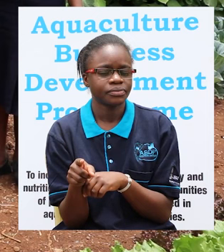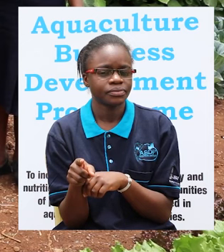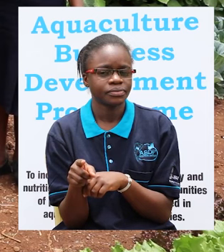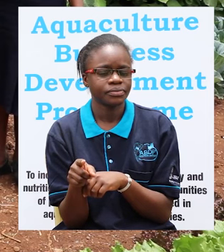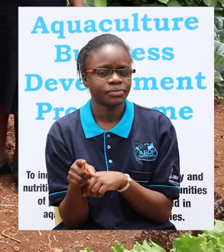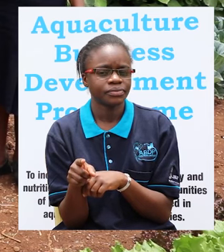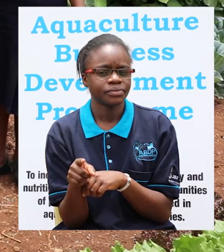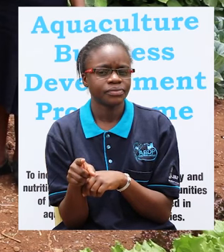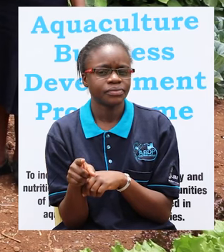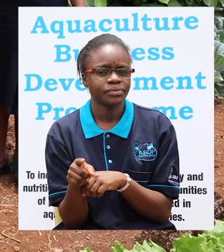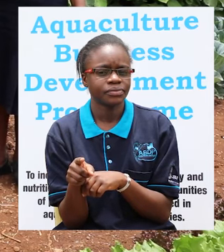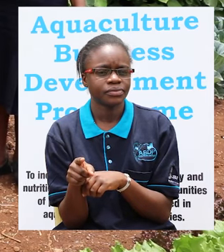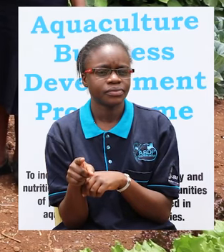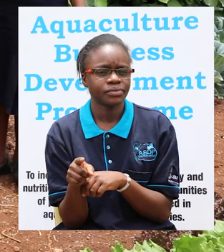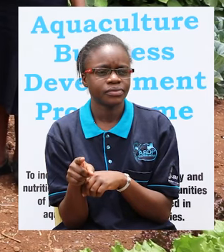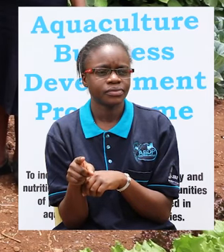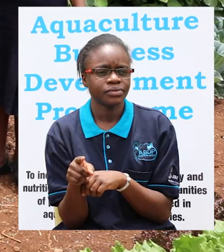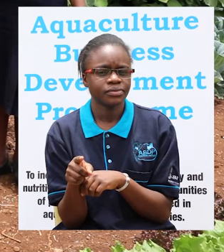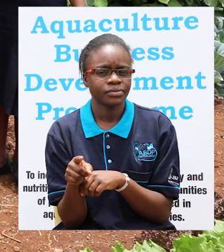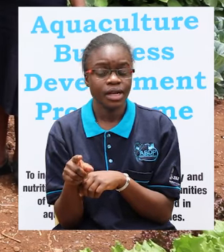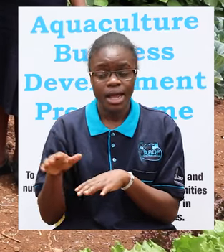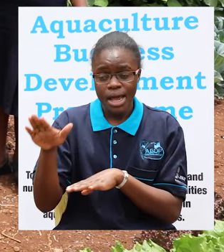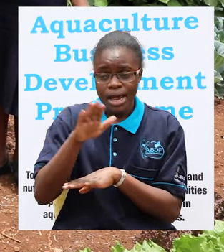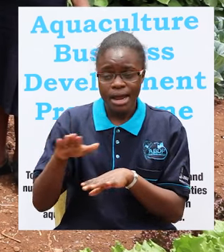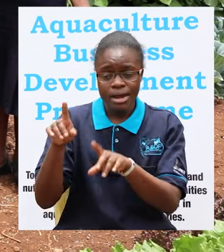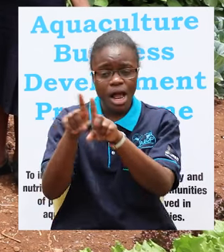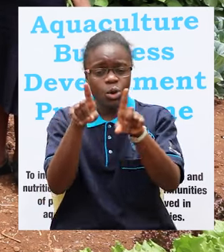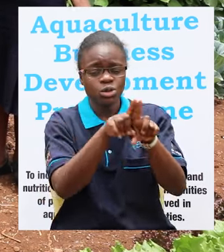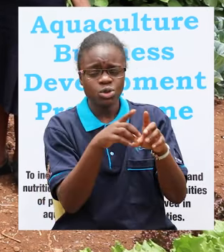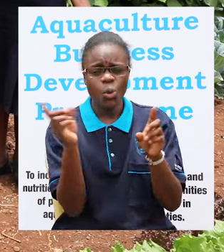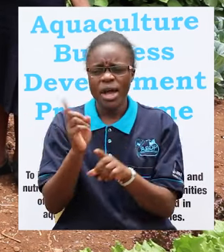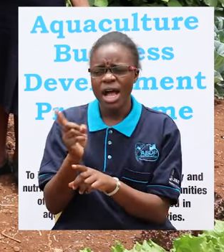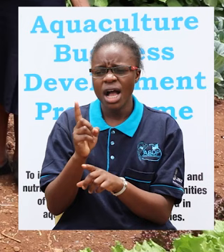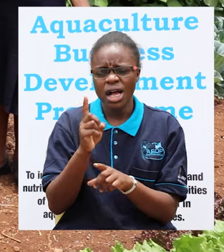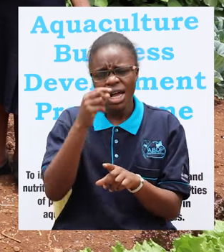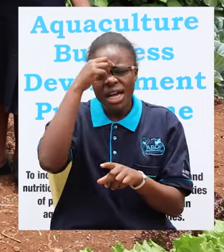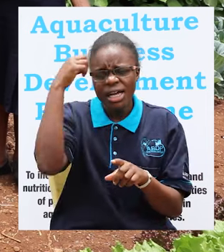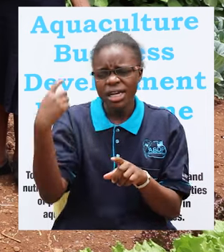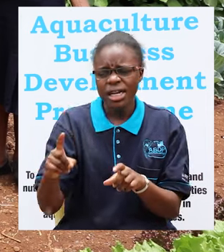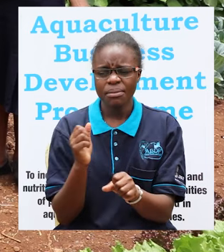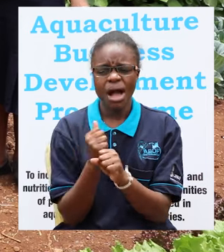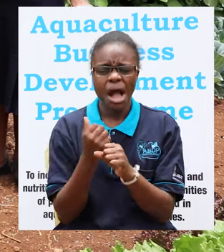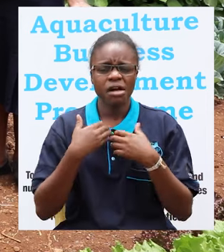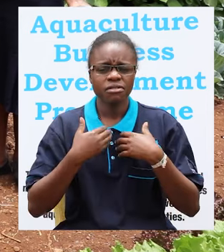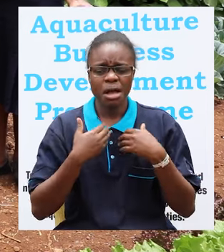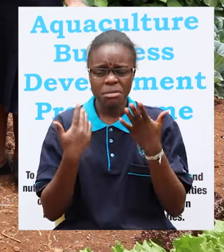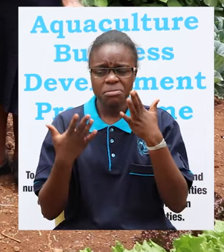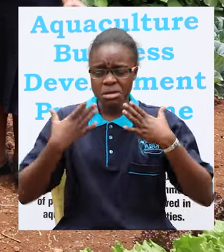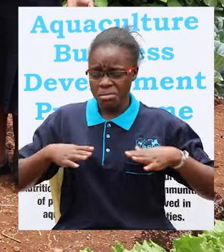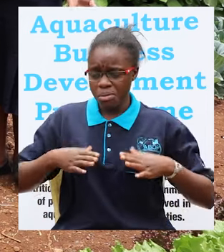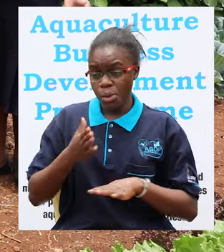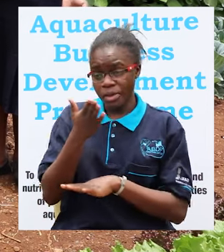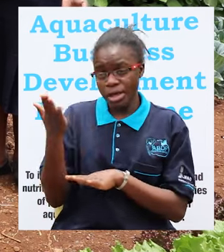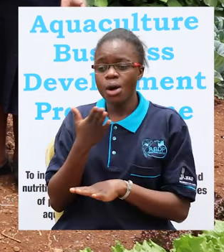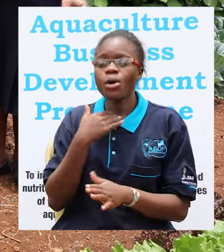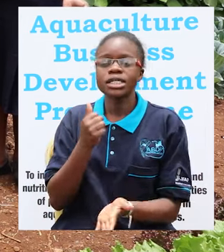It is good even in areas where you have easy labor, like people are around who